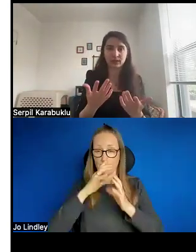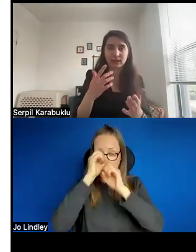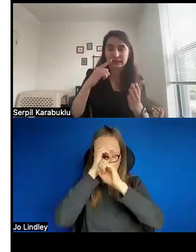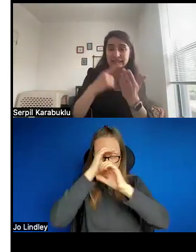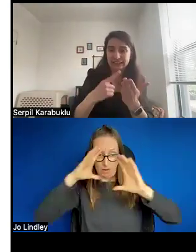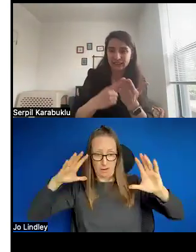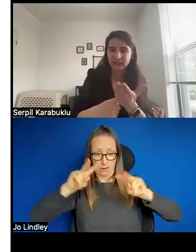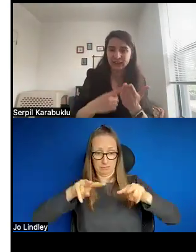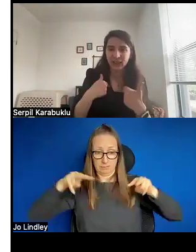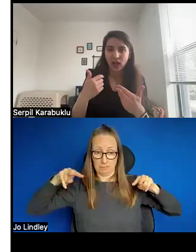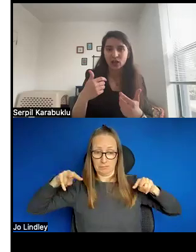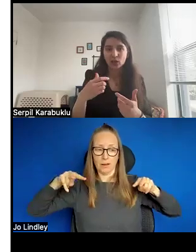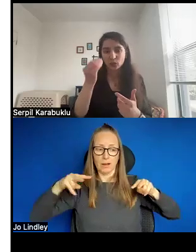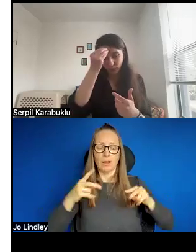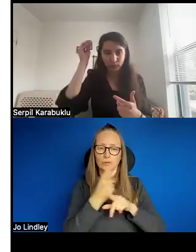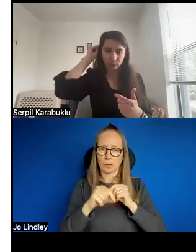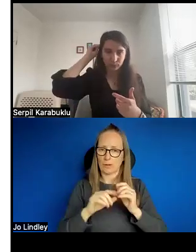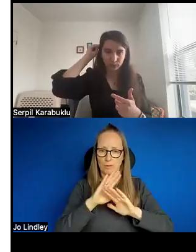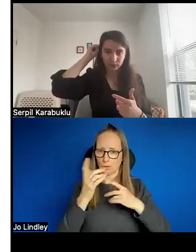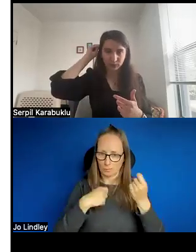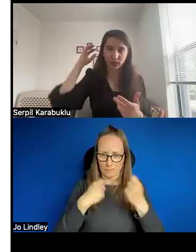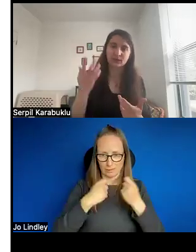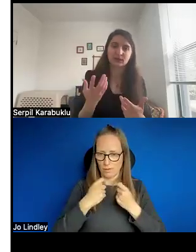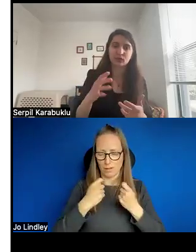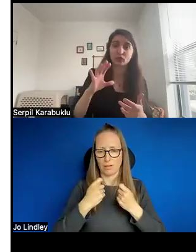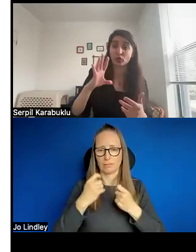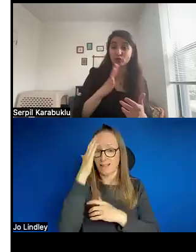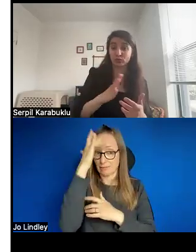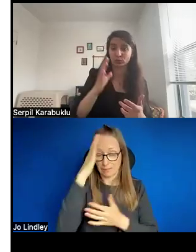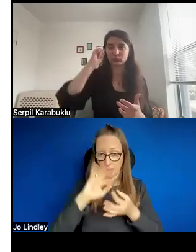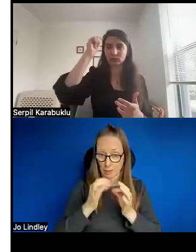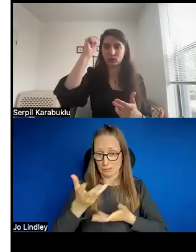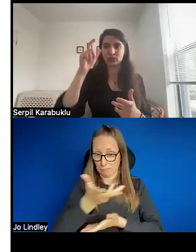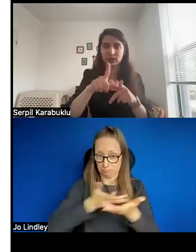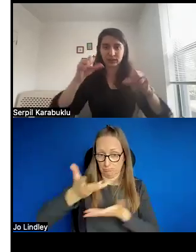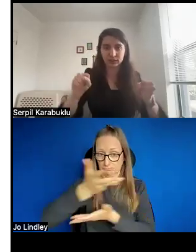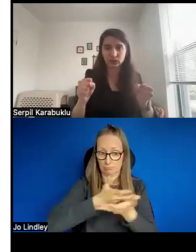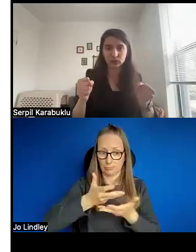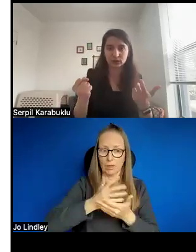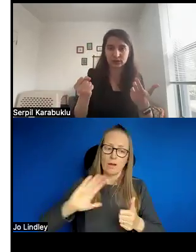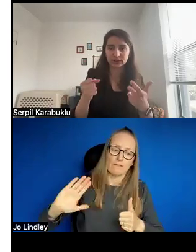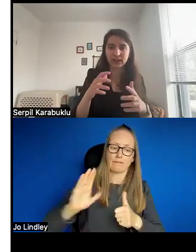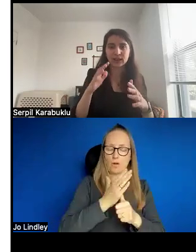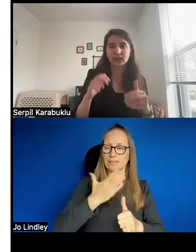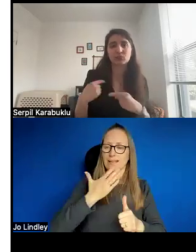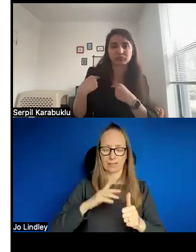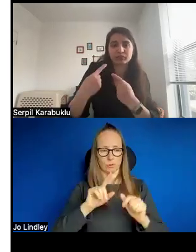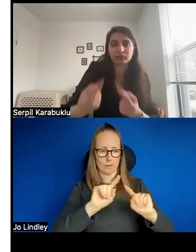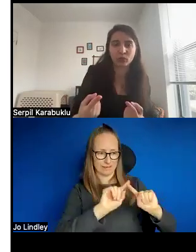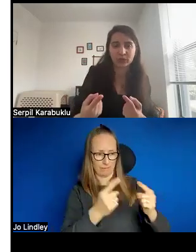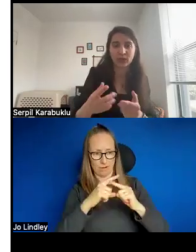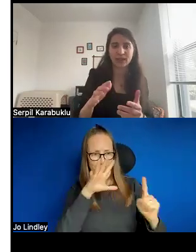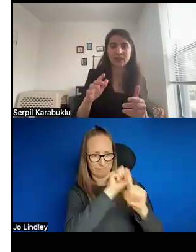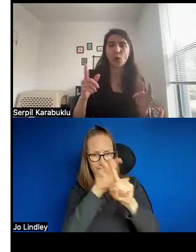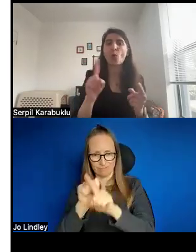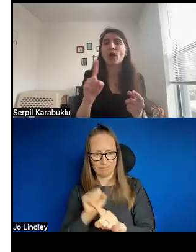discussing the non-menus in theoretical linguistics, we should first capture their differences in these form